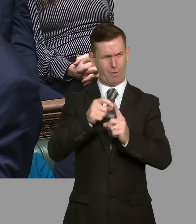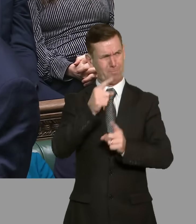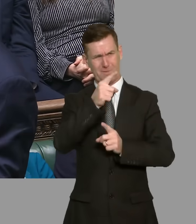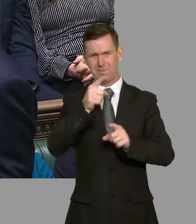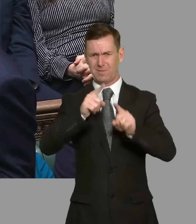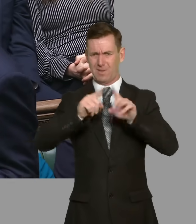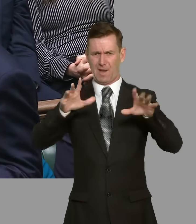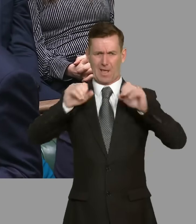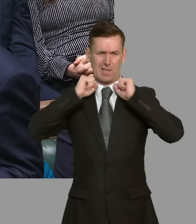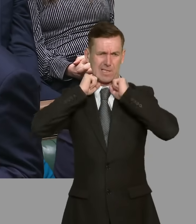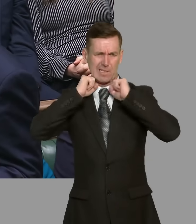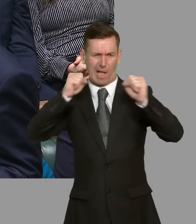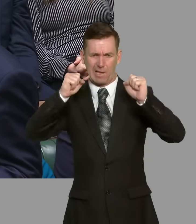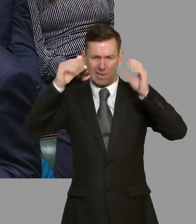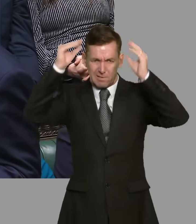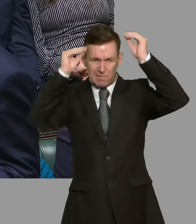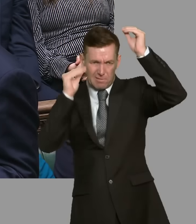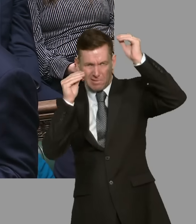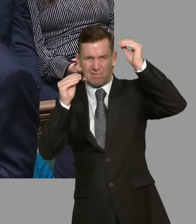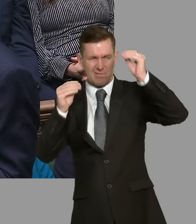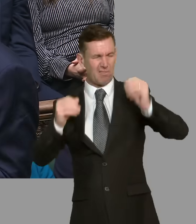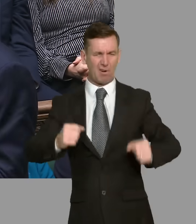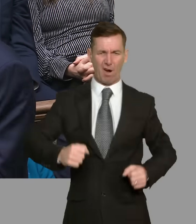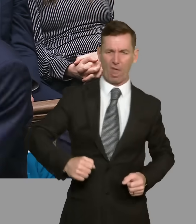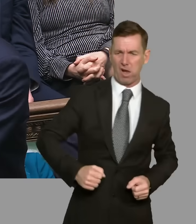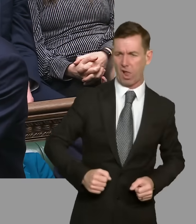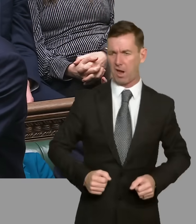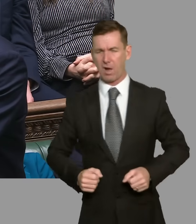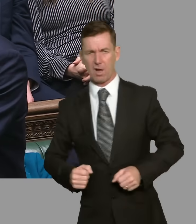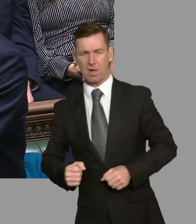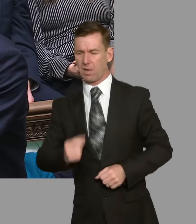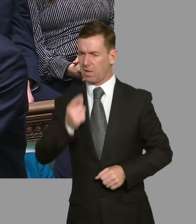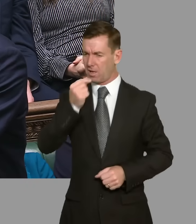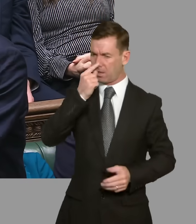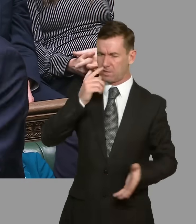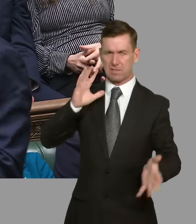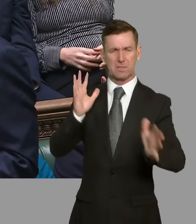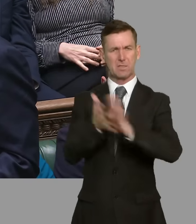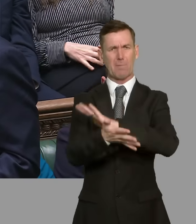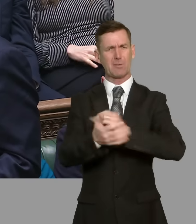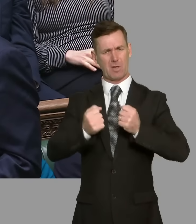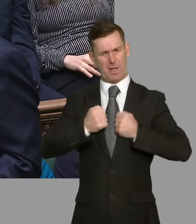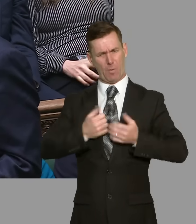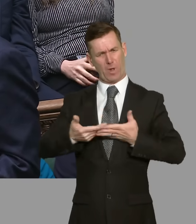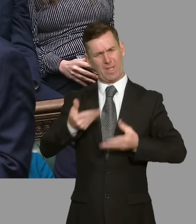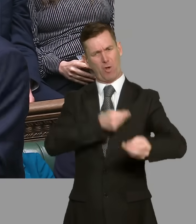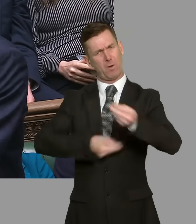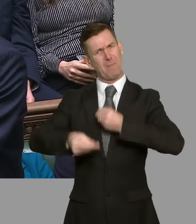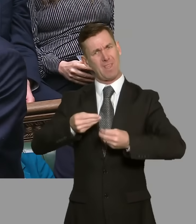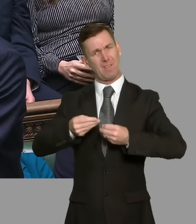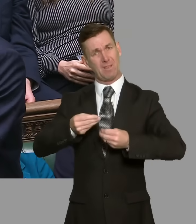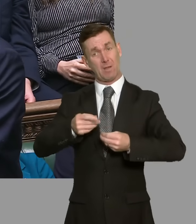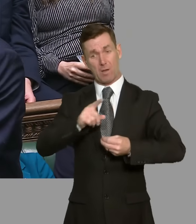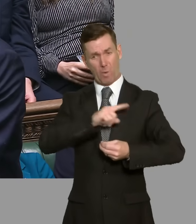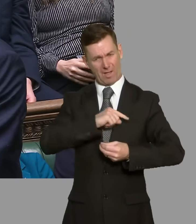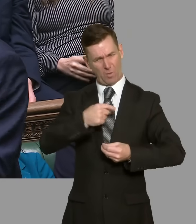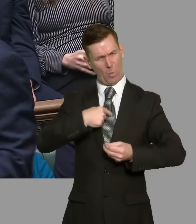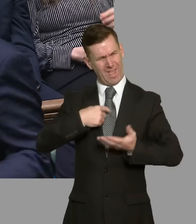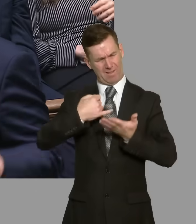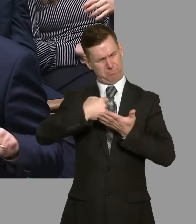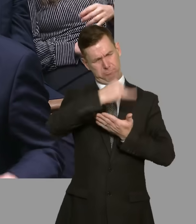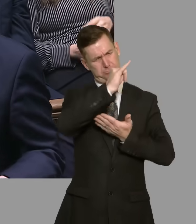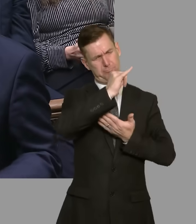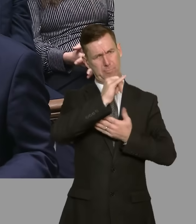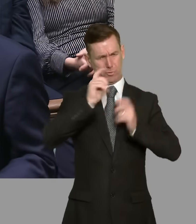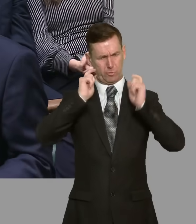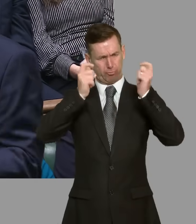our economy unless he gets his hands on Greenland, will the Prime Minister avoid Blair's historic mistake,